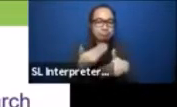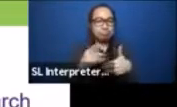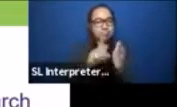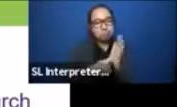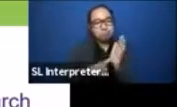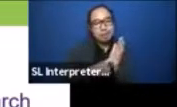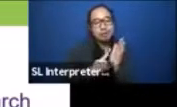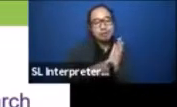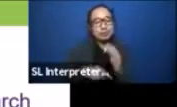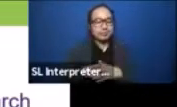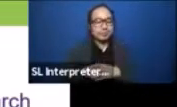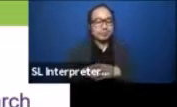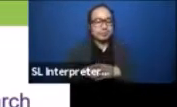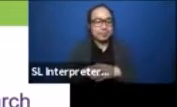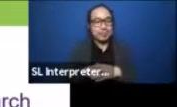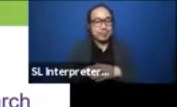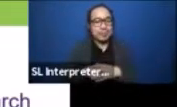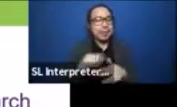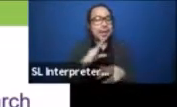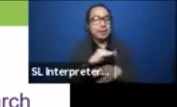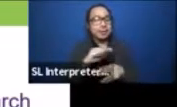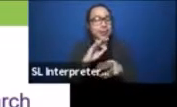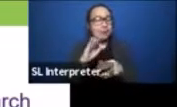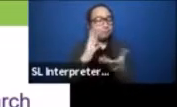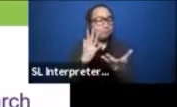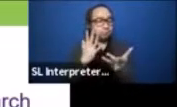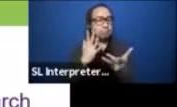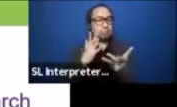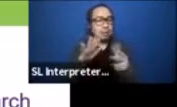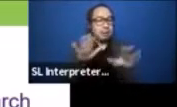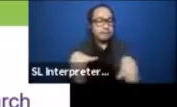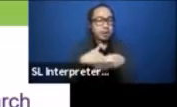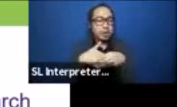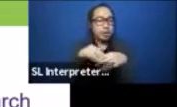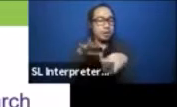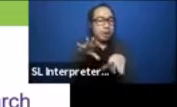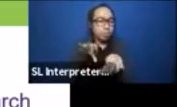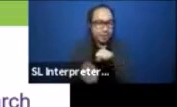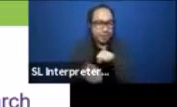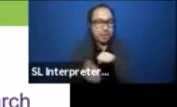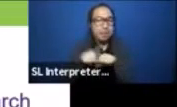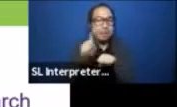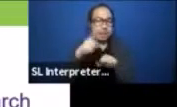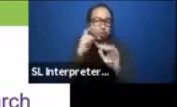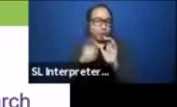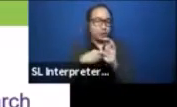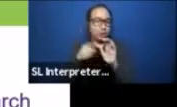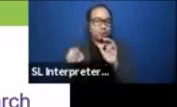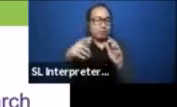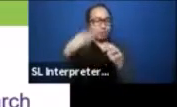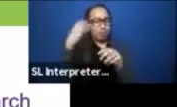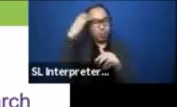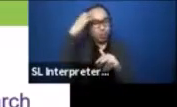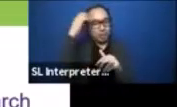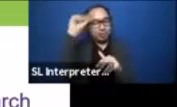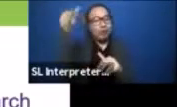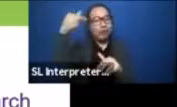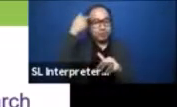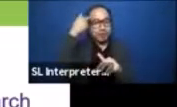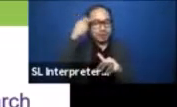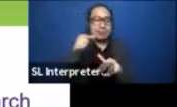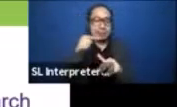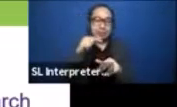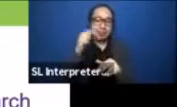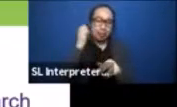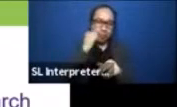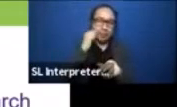and also the marital rape should be recognized by parliament as an offense under Indian Penal Code.